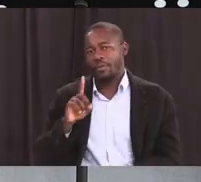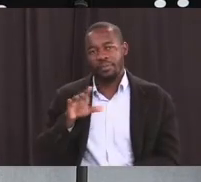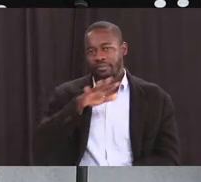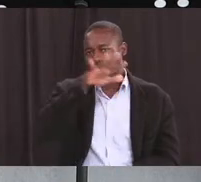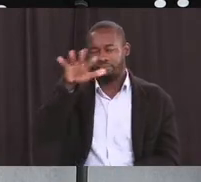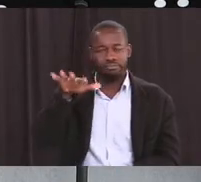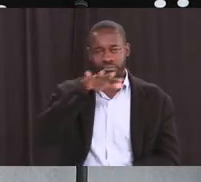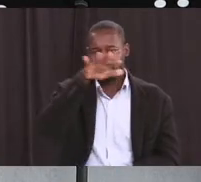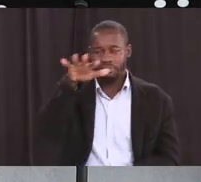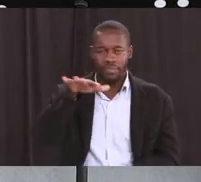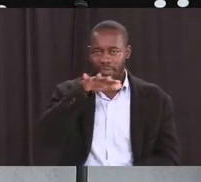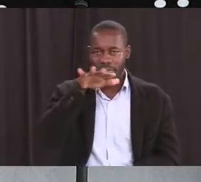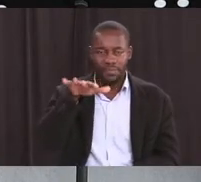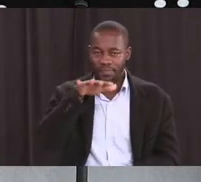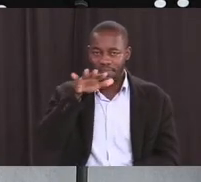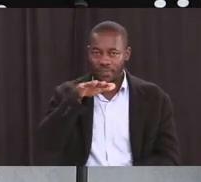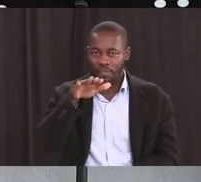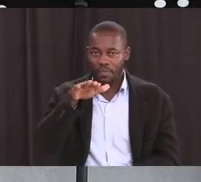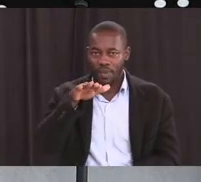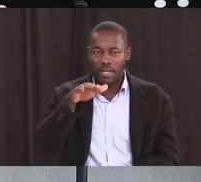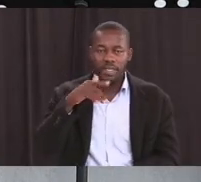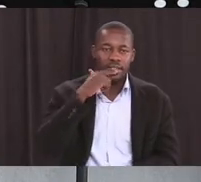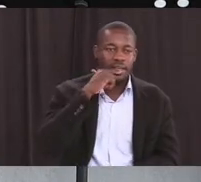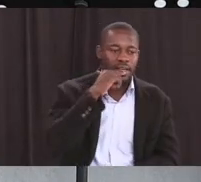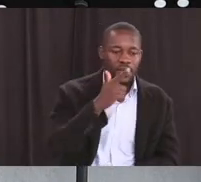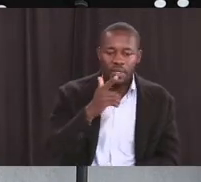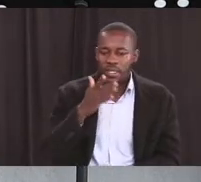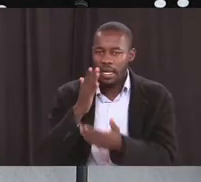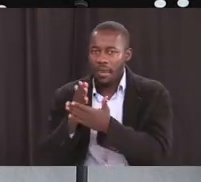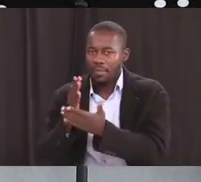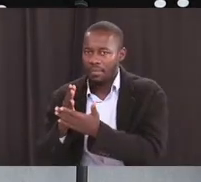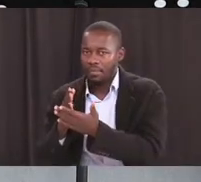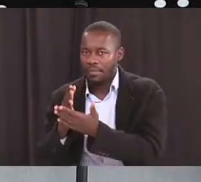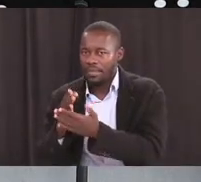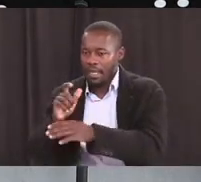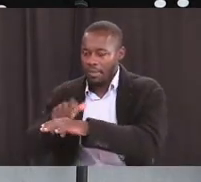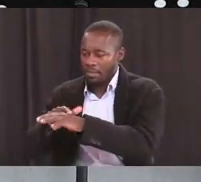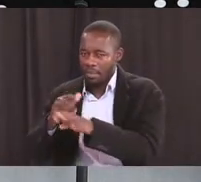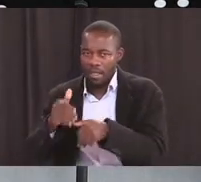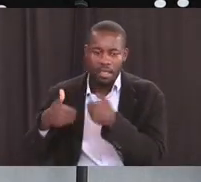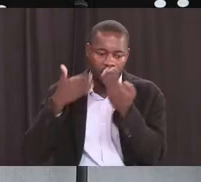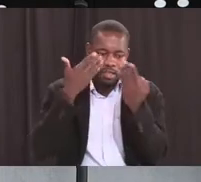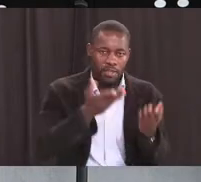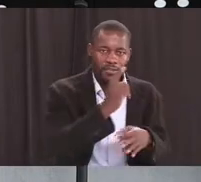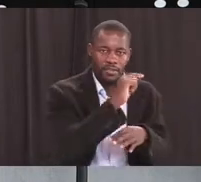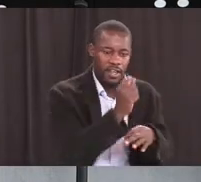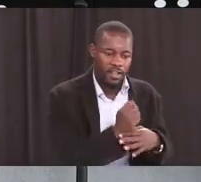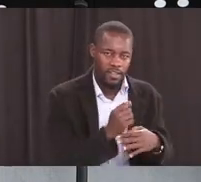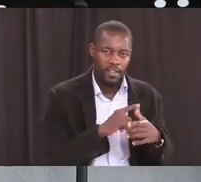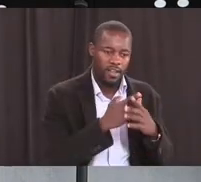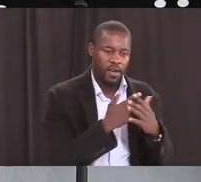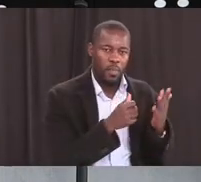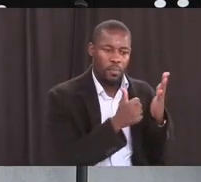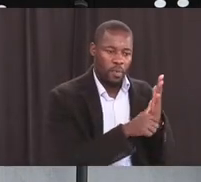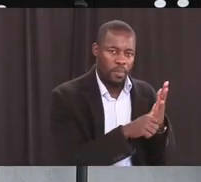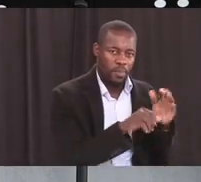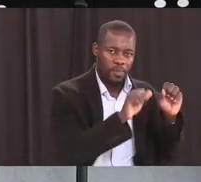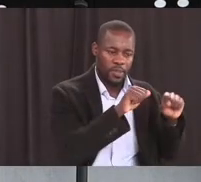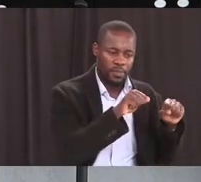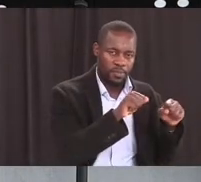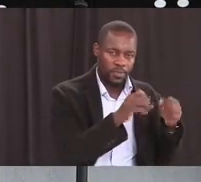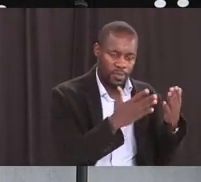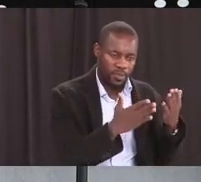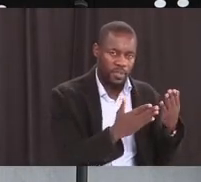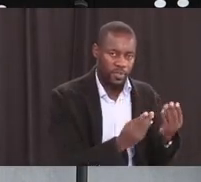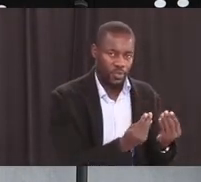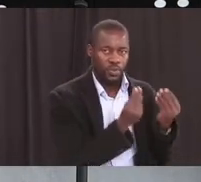okay, give so that you can have your problem solved, or give so that you can get something into your life, or